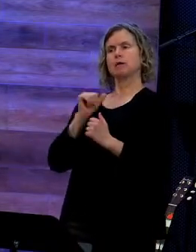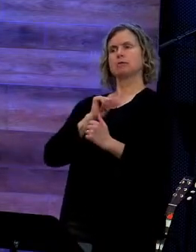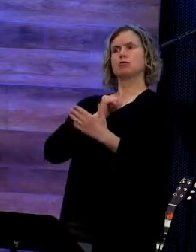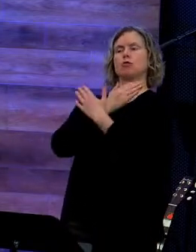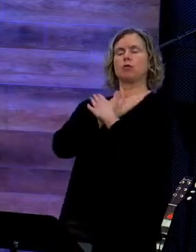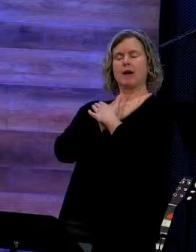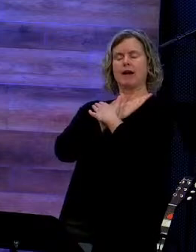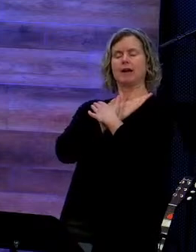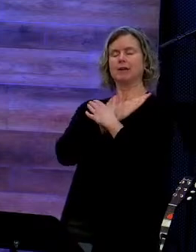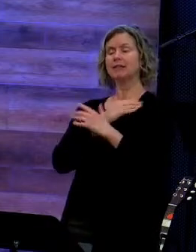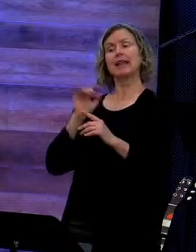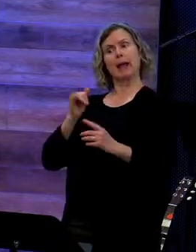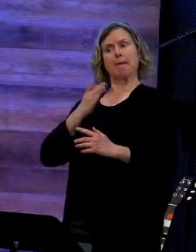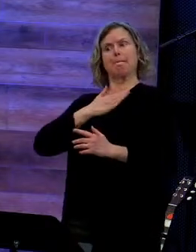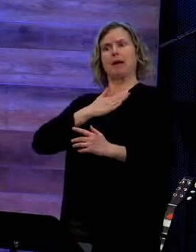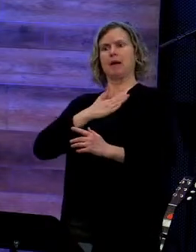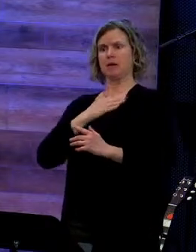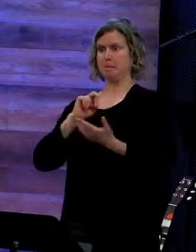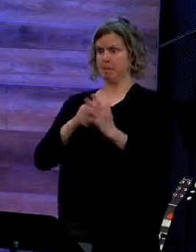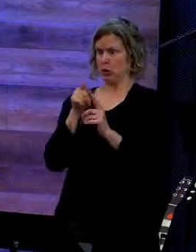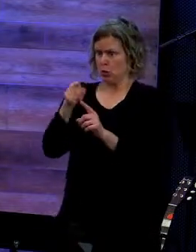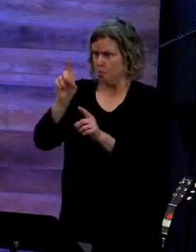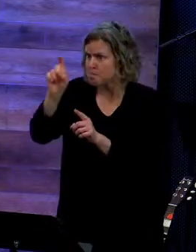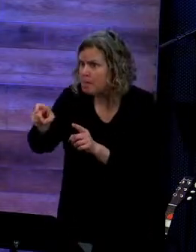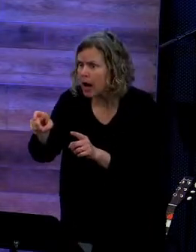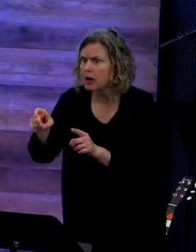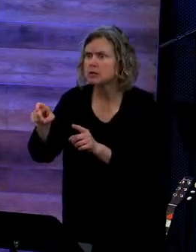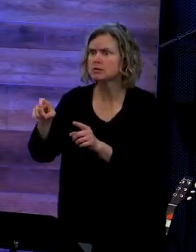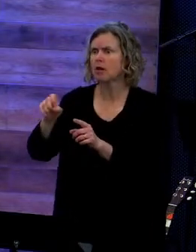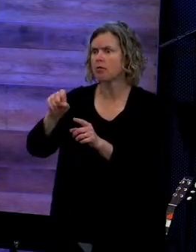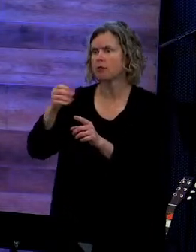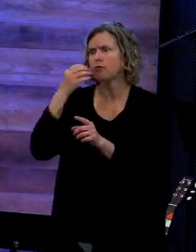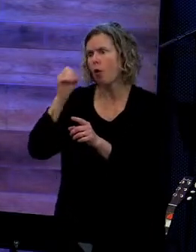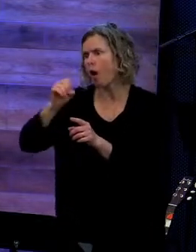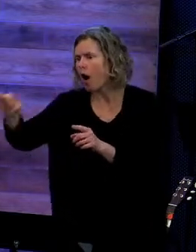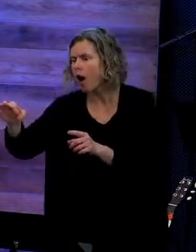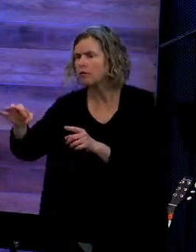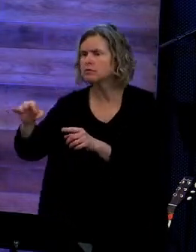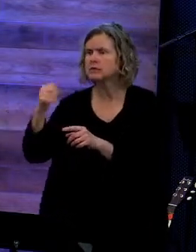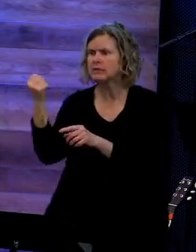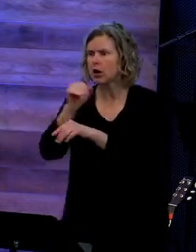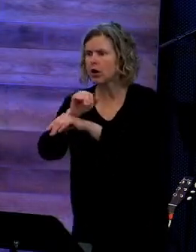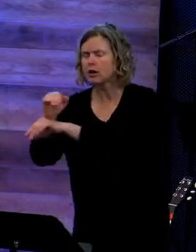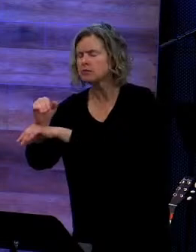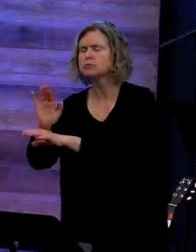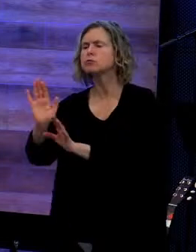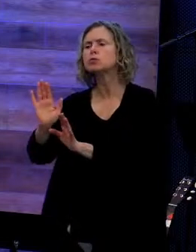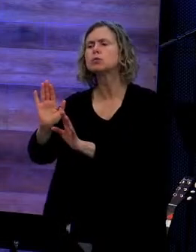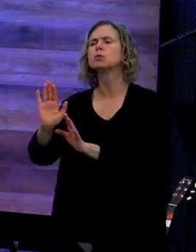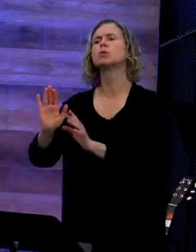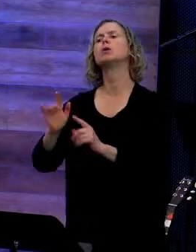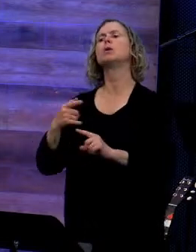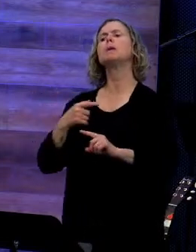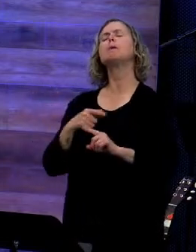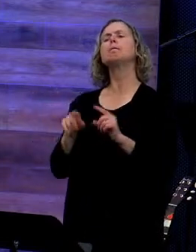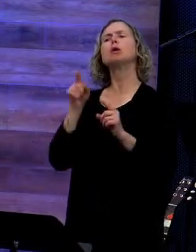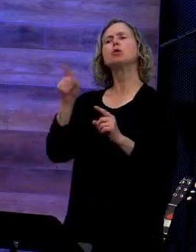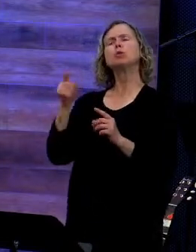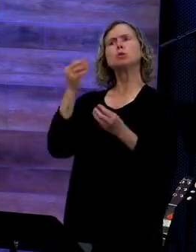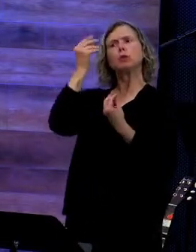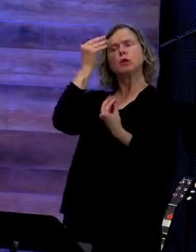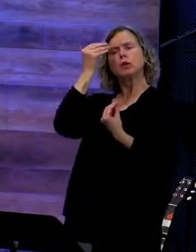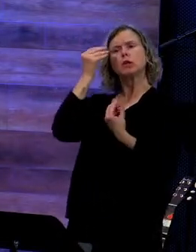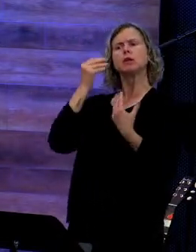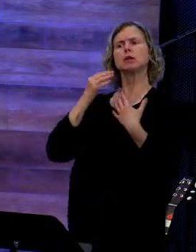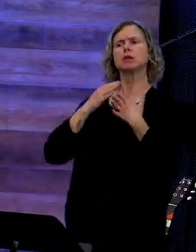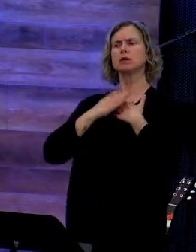you do that. What I am saying is that this is between you and God. This is the realm of wisdom. This is where you are asking God to show